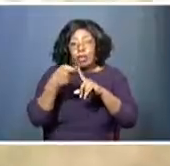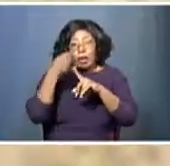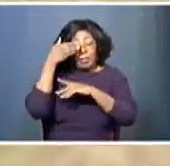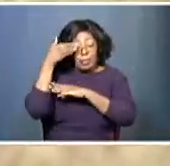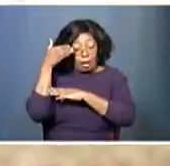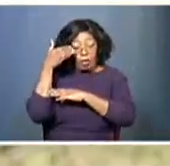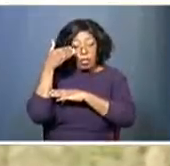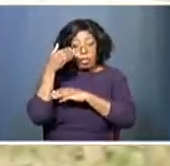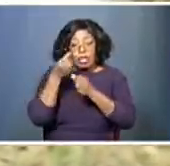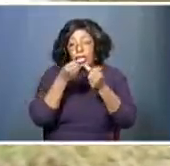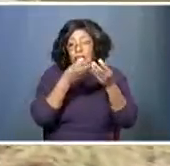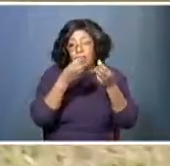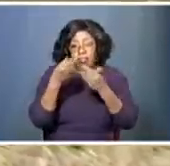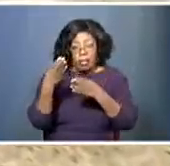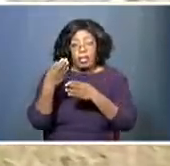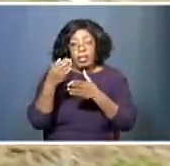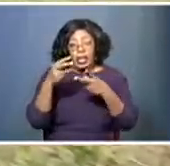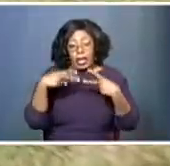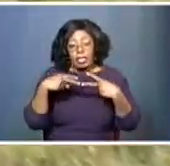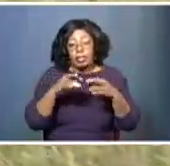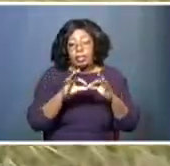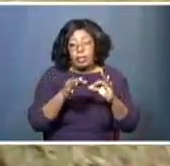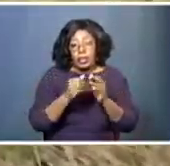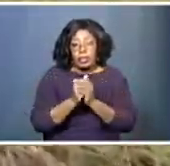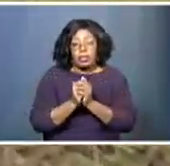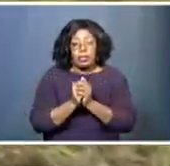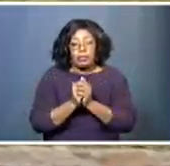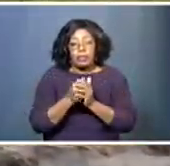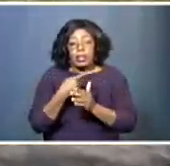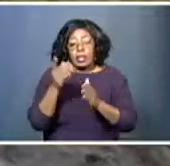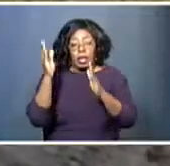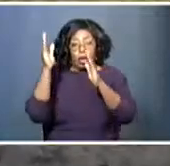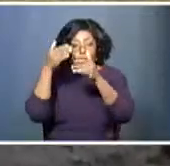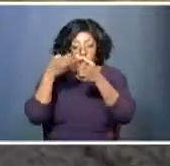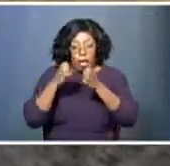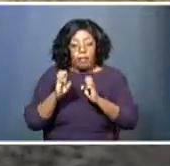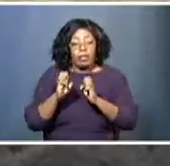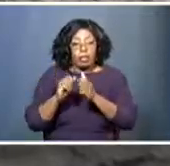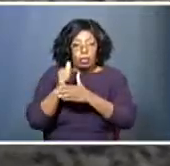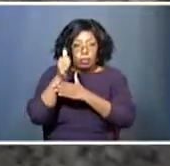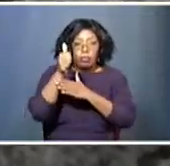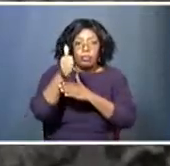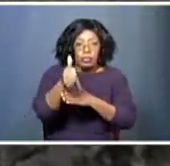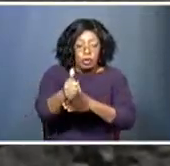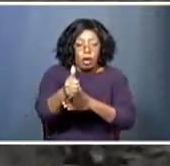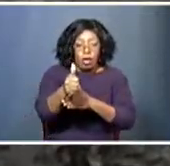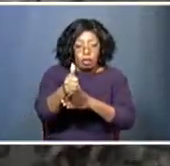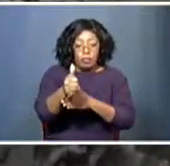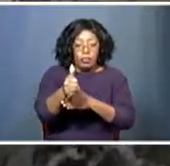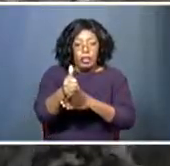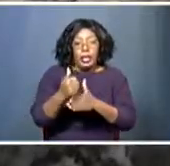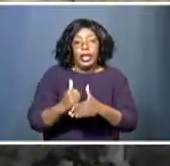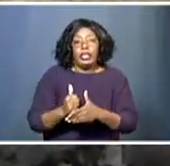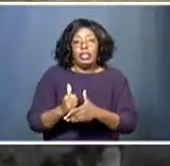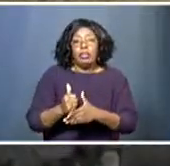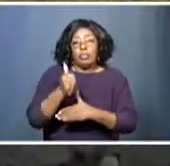many monuments to be revived, and stakeholders hopes this effort will go a long way at reviving the nation's tourism product and